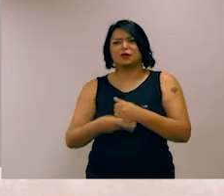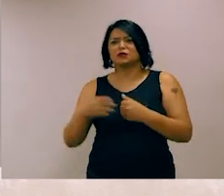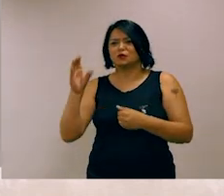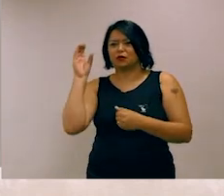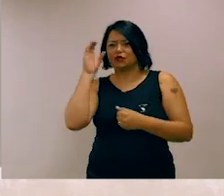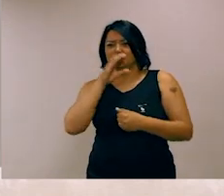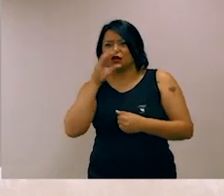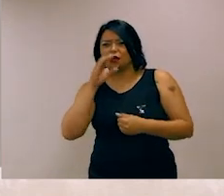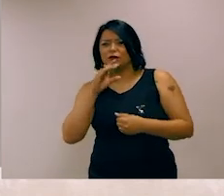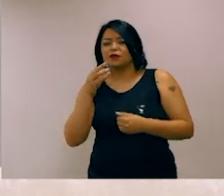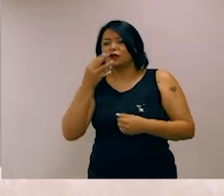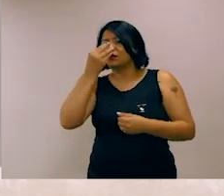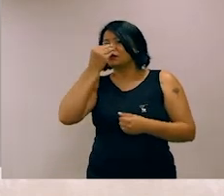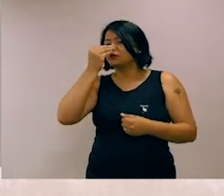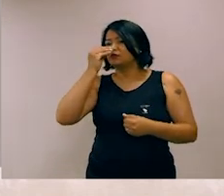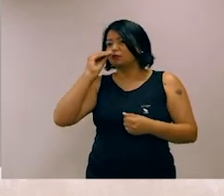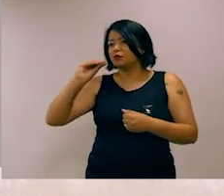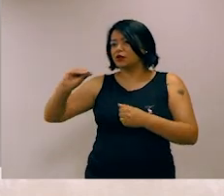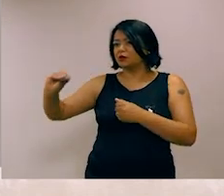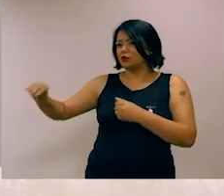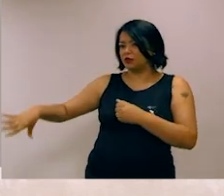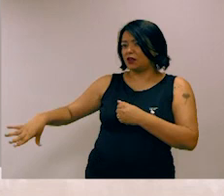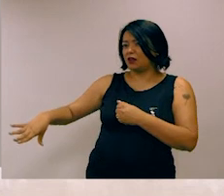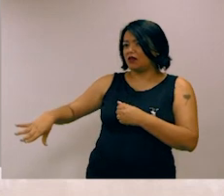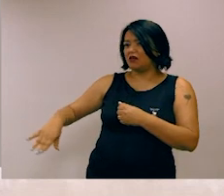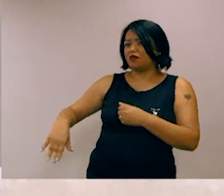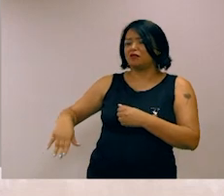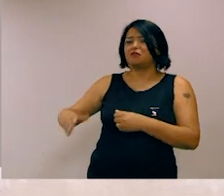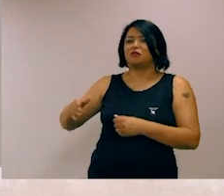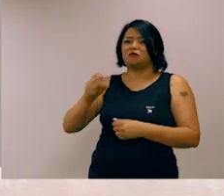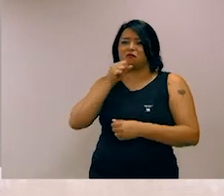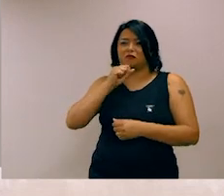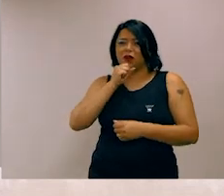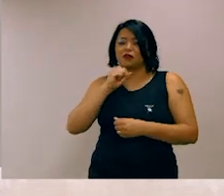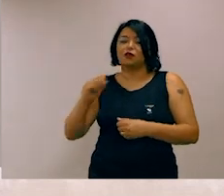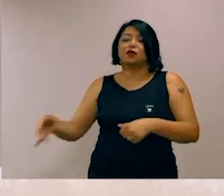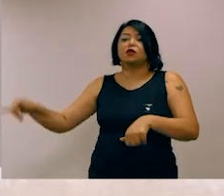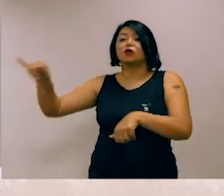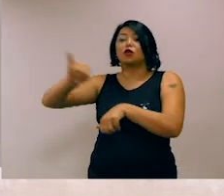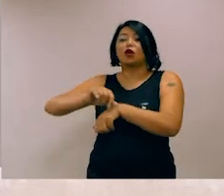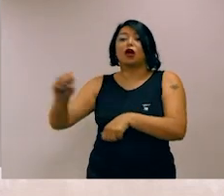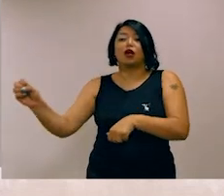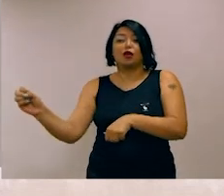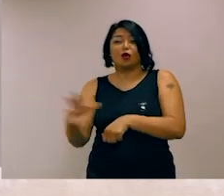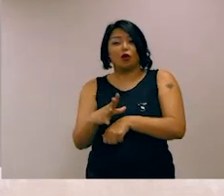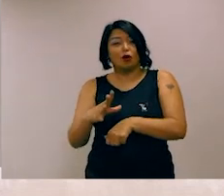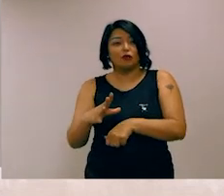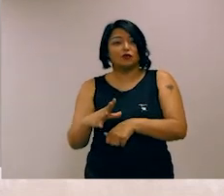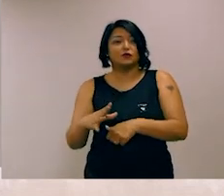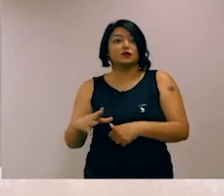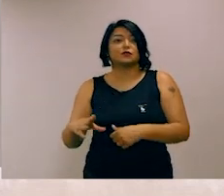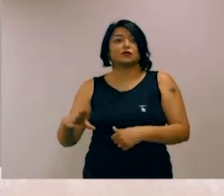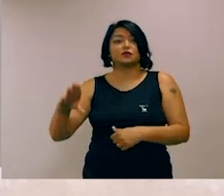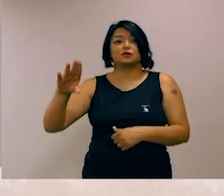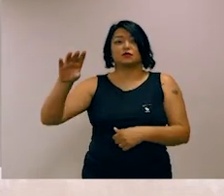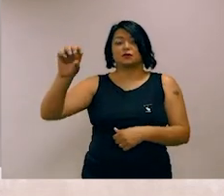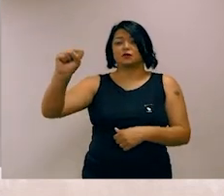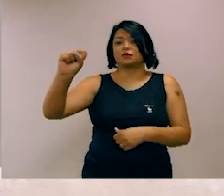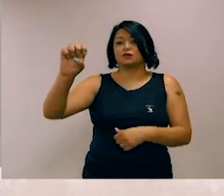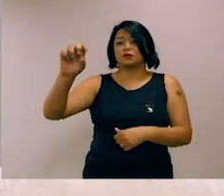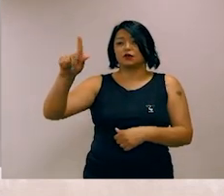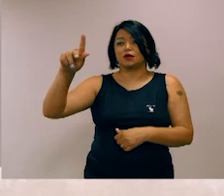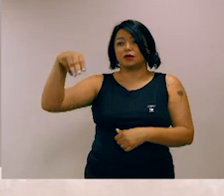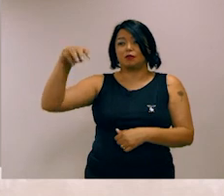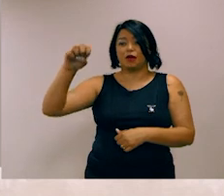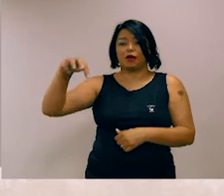the most recent body parts. So ignore some of the past ones and add new body parts